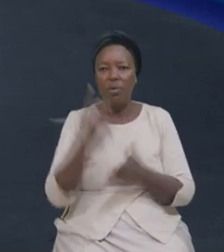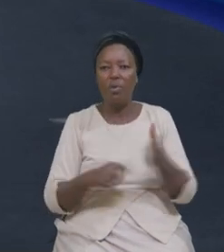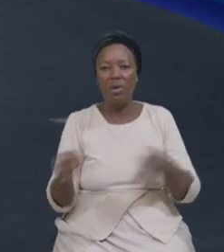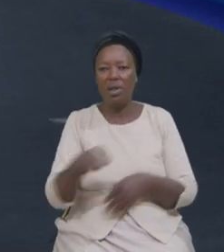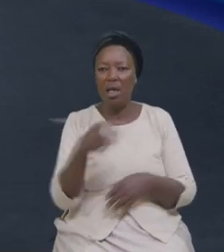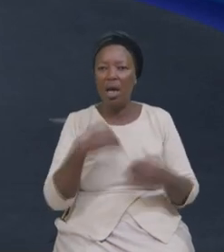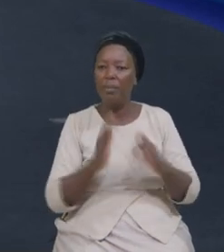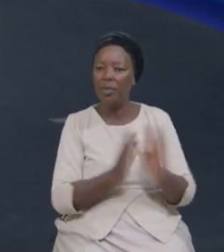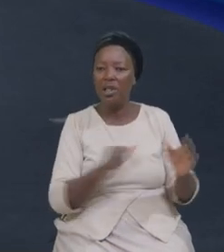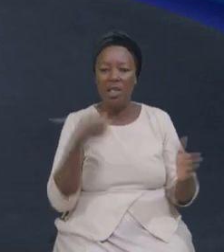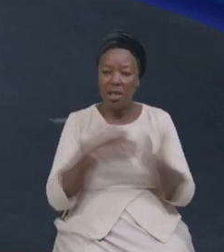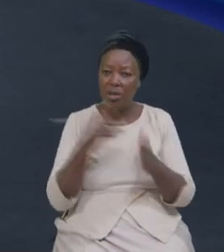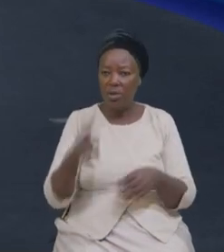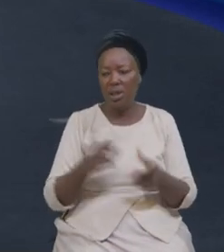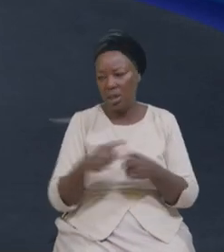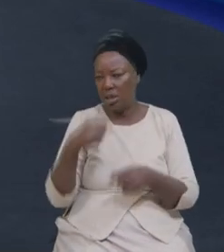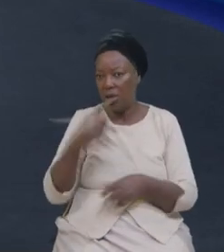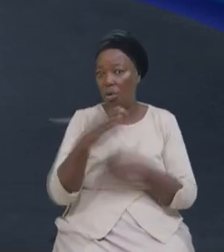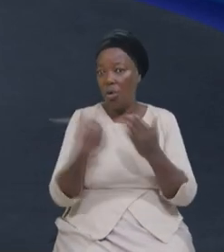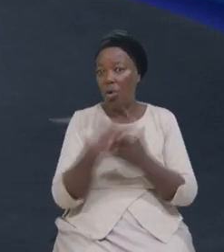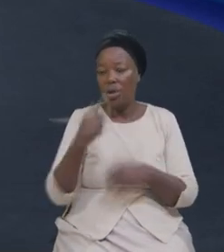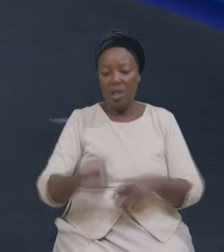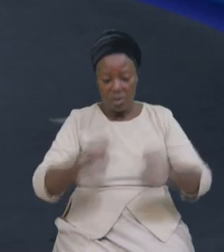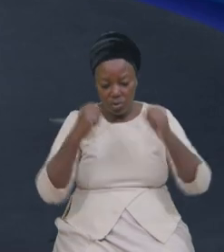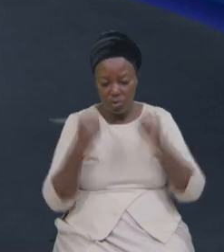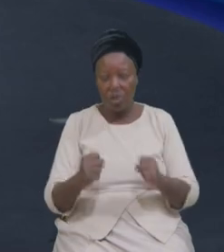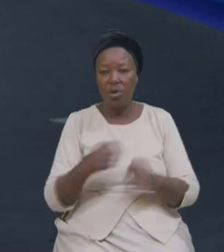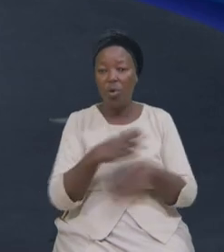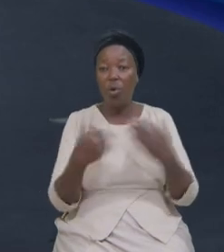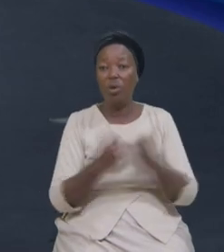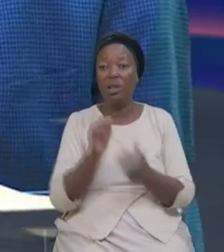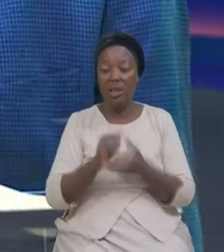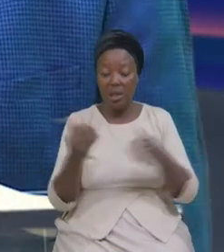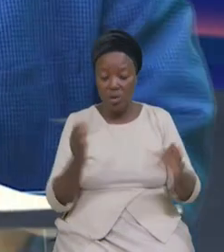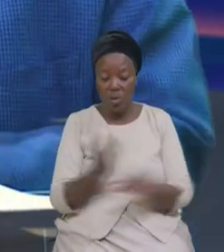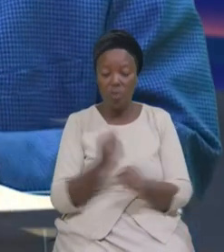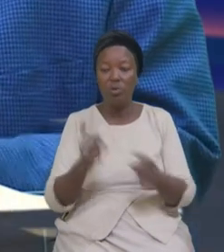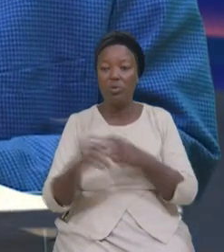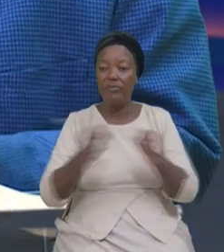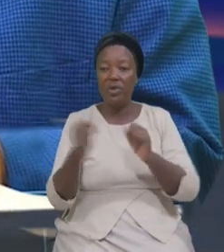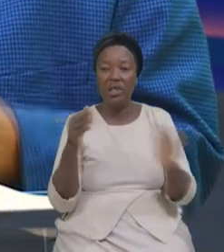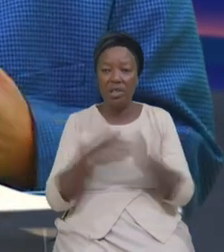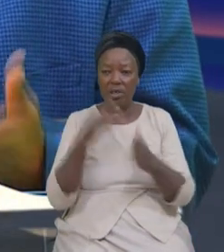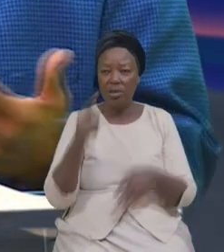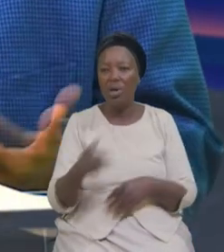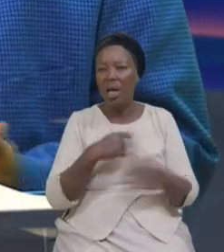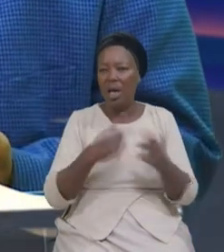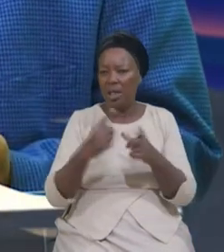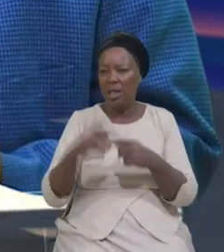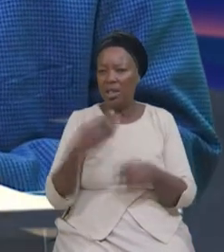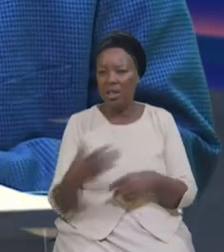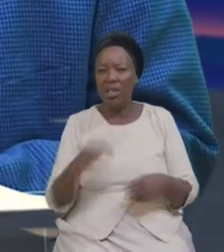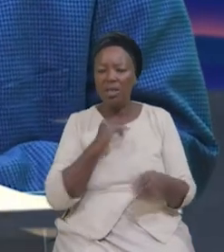planning, and then they tell you their might and their strength and their enmity and everything, and the thing is